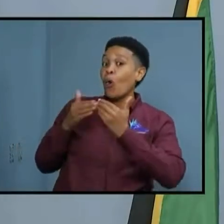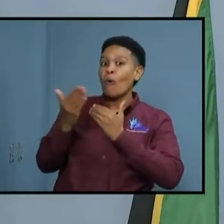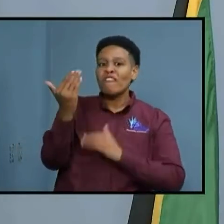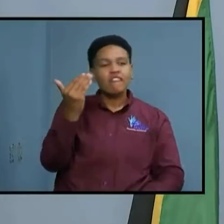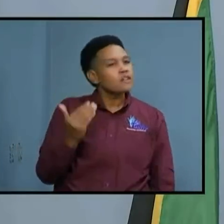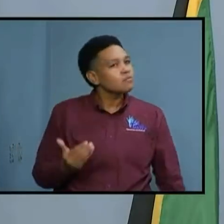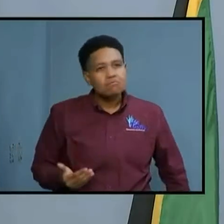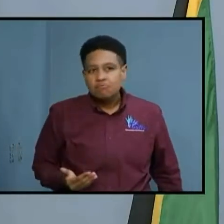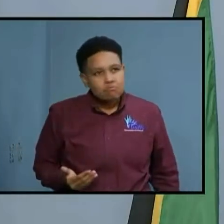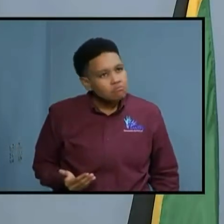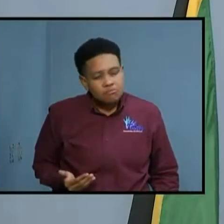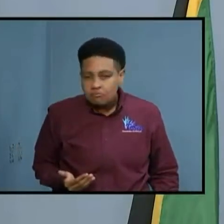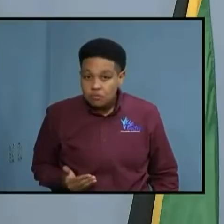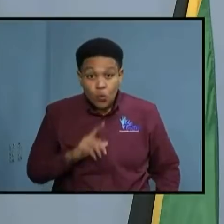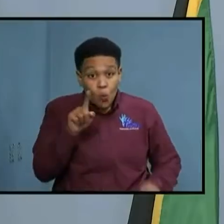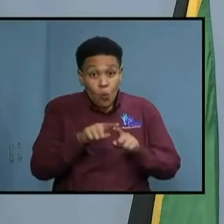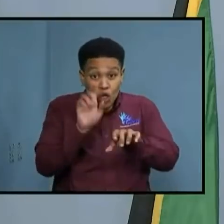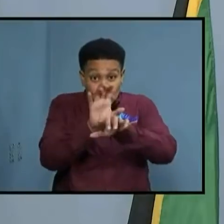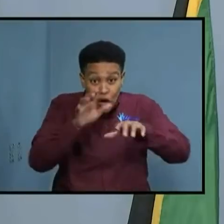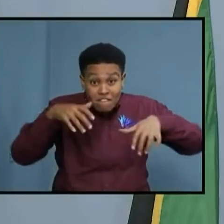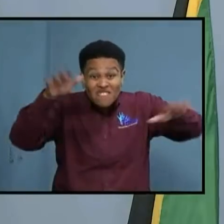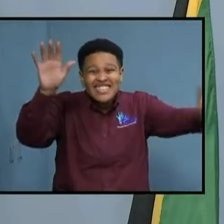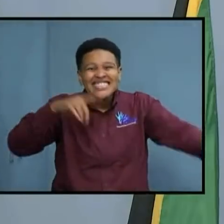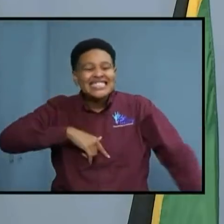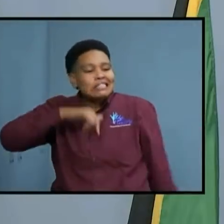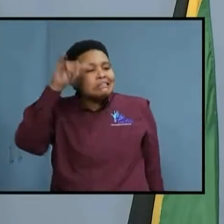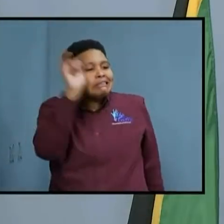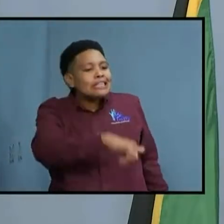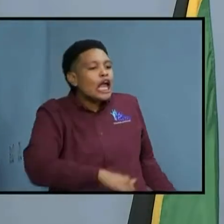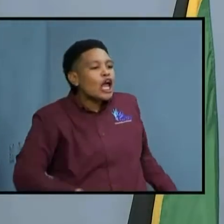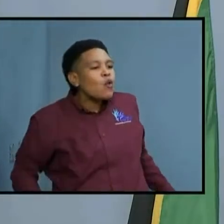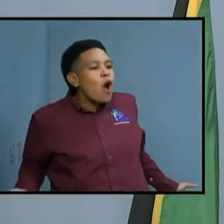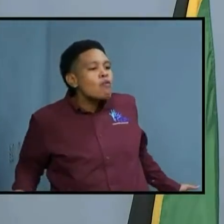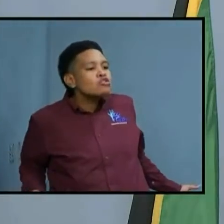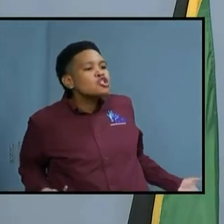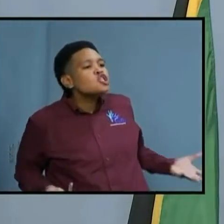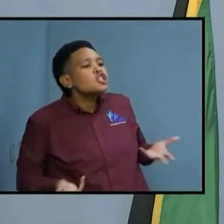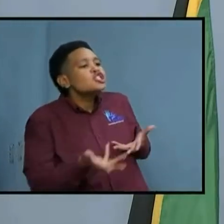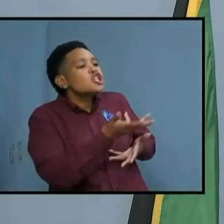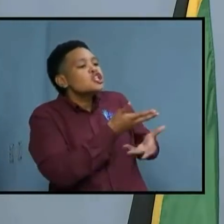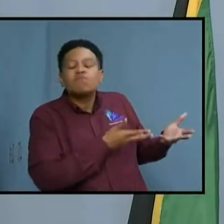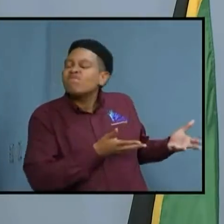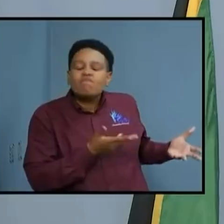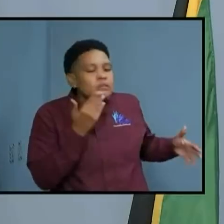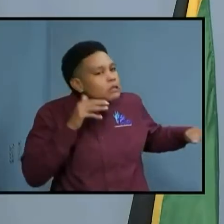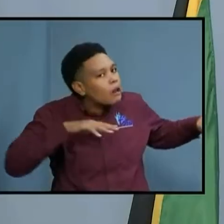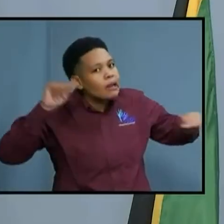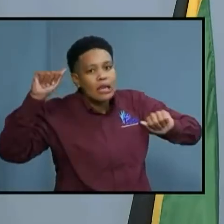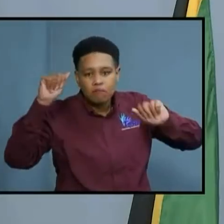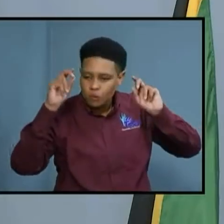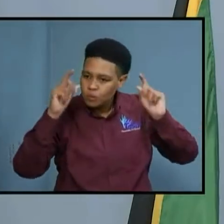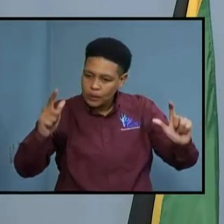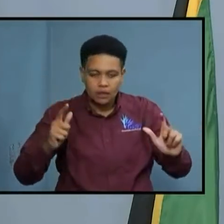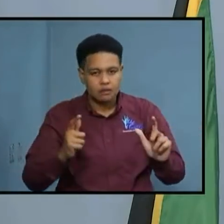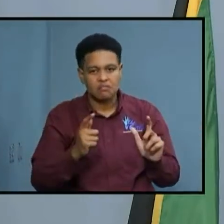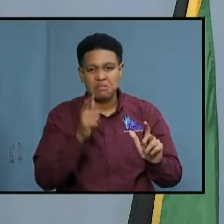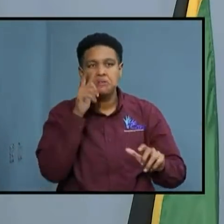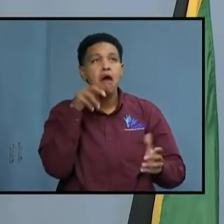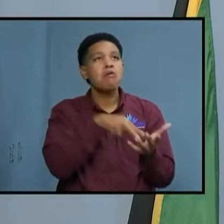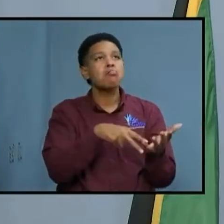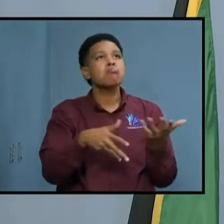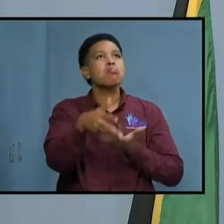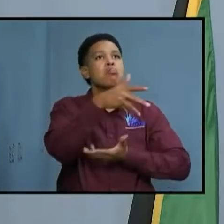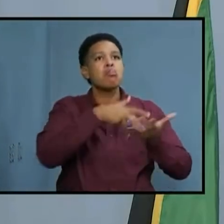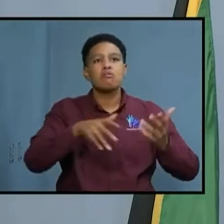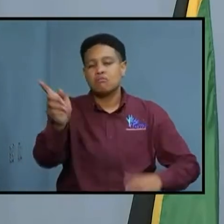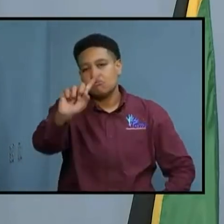please leave the premises without congregating outside the place of worship. We're also encouraging all businesses to